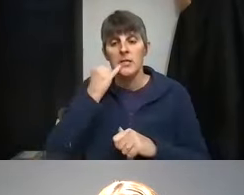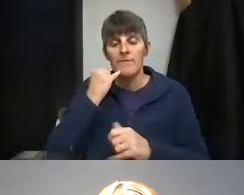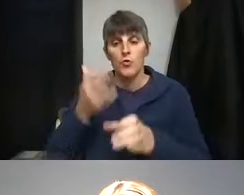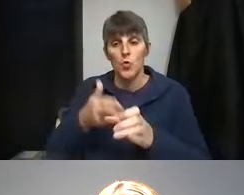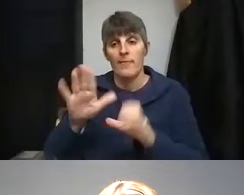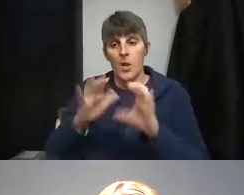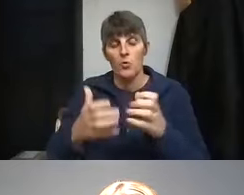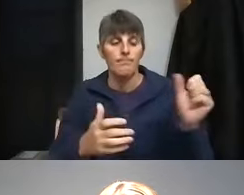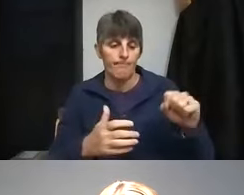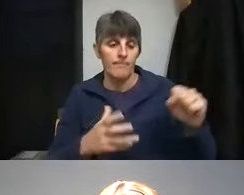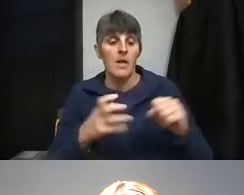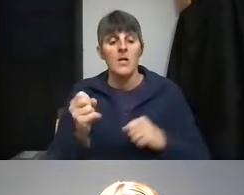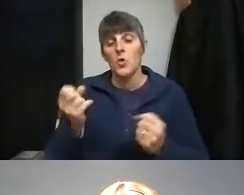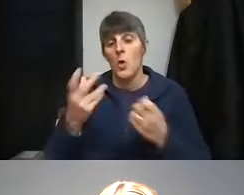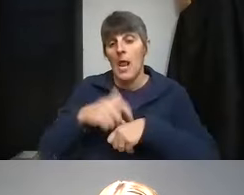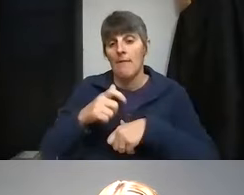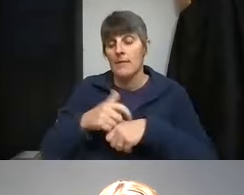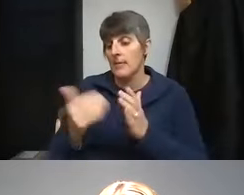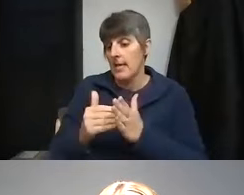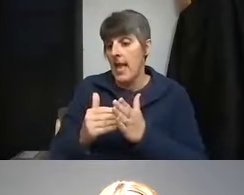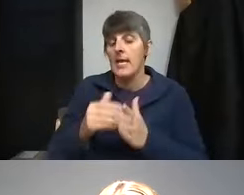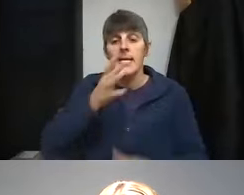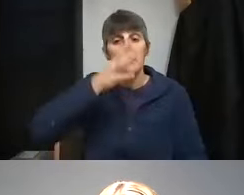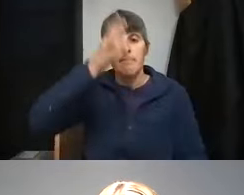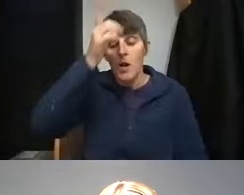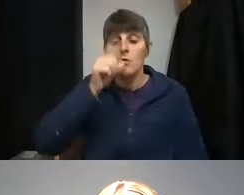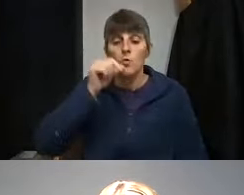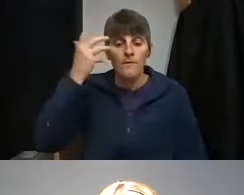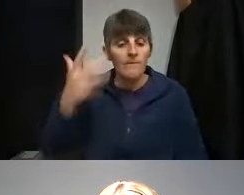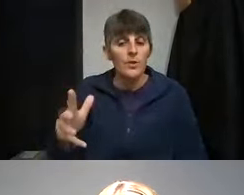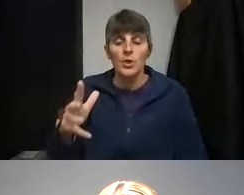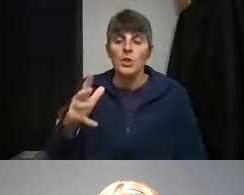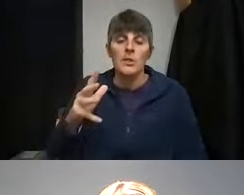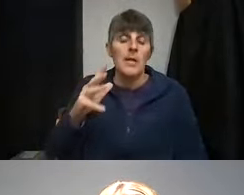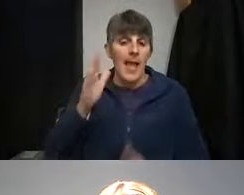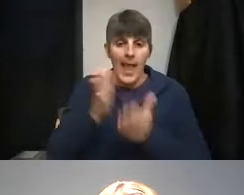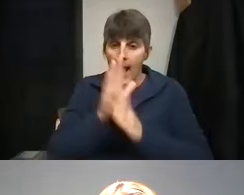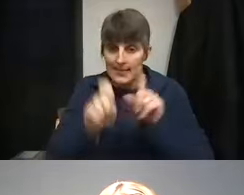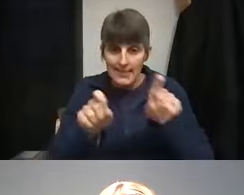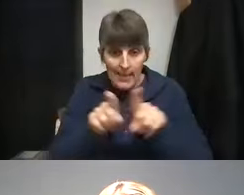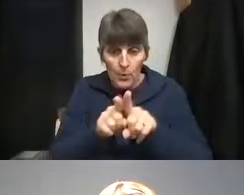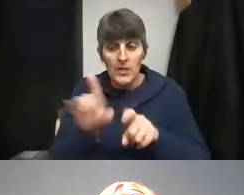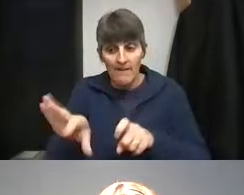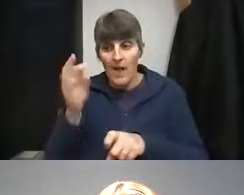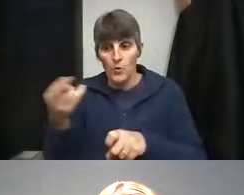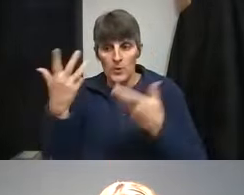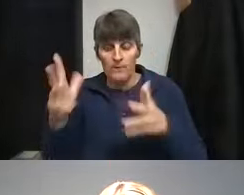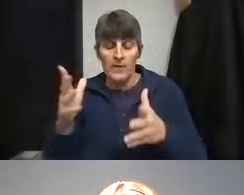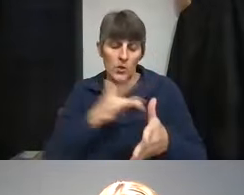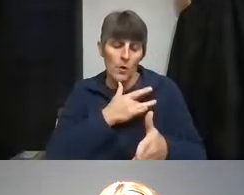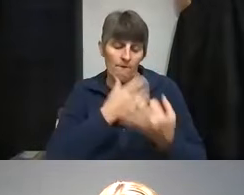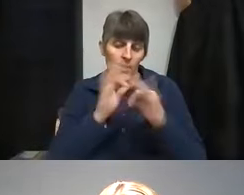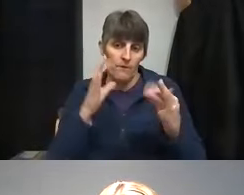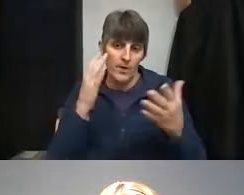their group. And so a lot of times, again, it's parents who have already asked the same question and found the resource. So feel free and